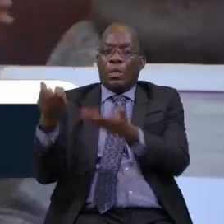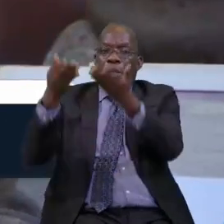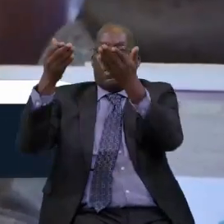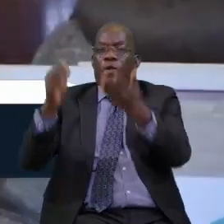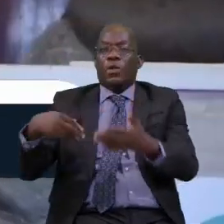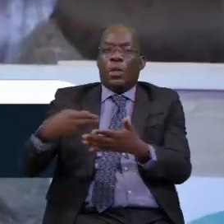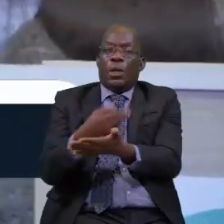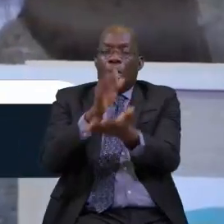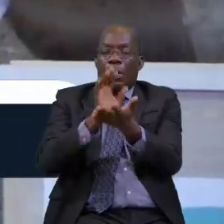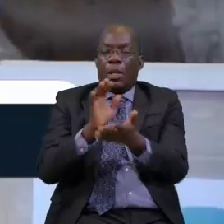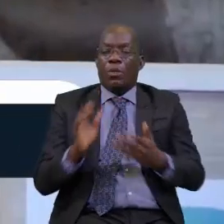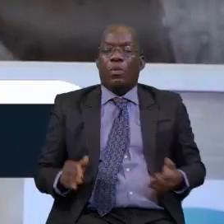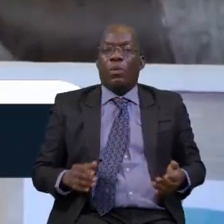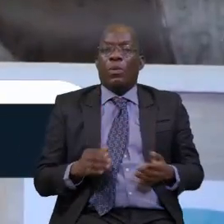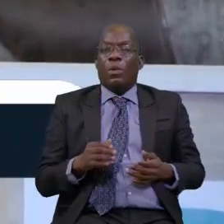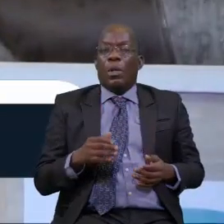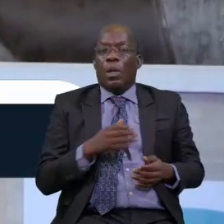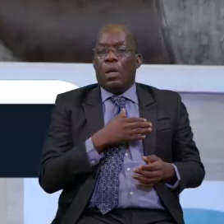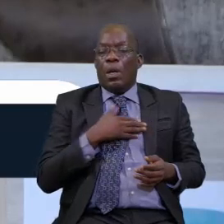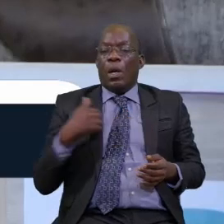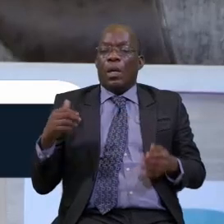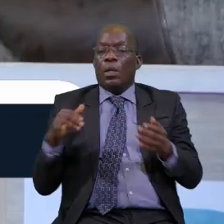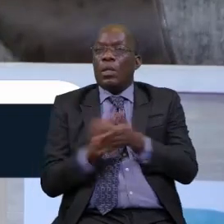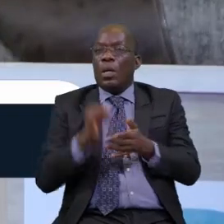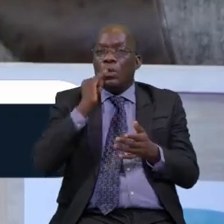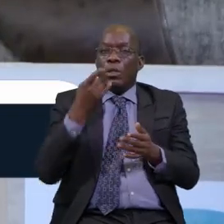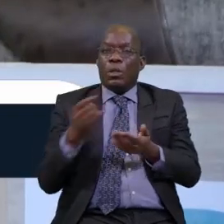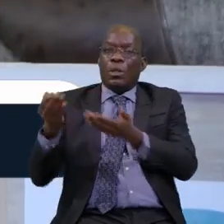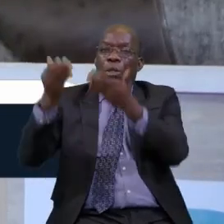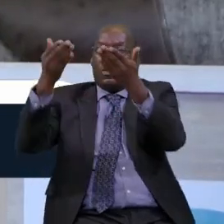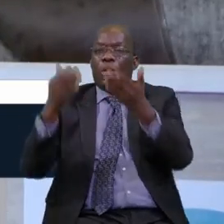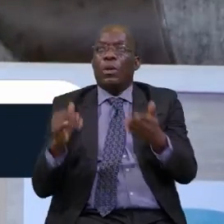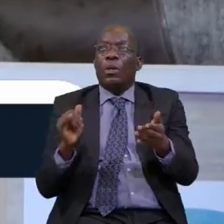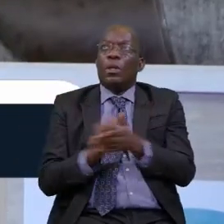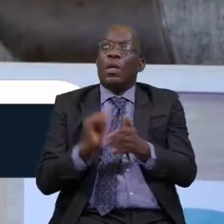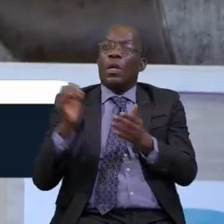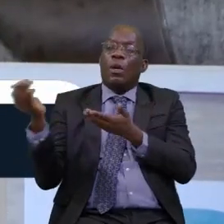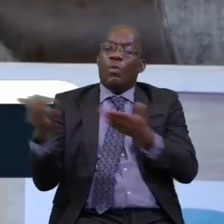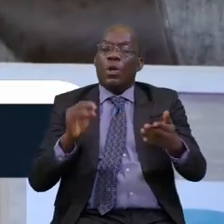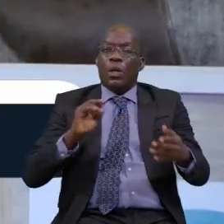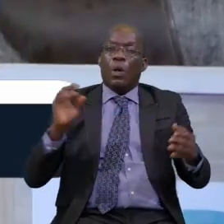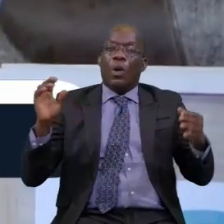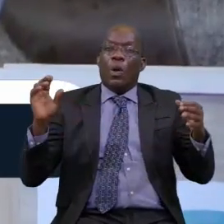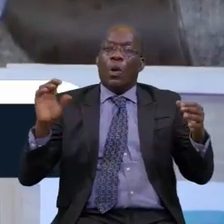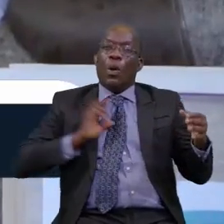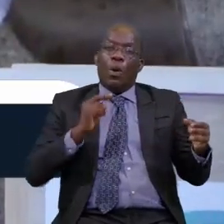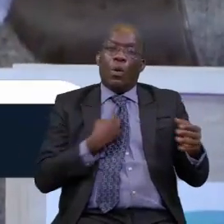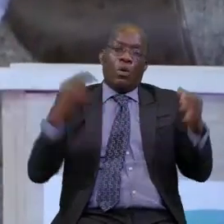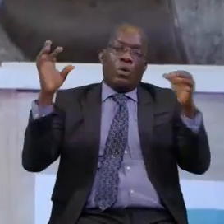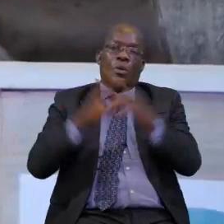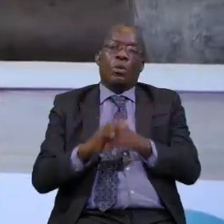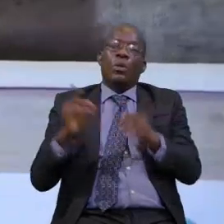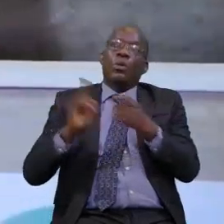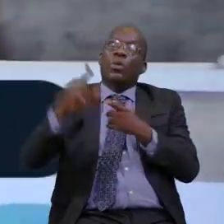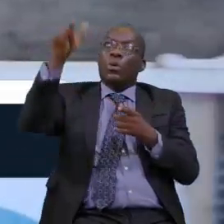And that is the sacrifice that reconciles everyone unto God.